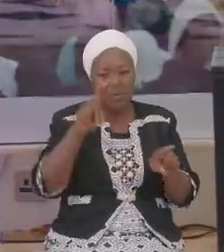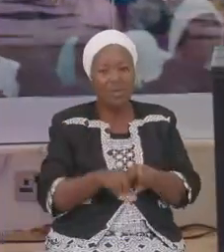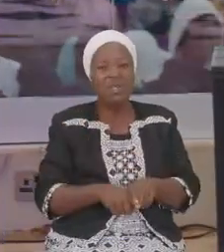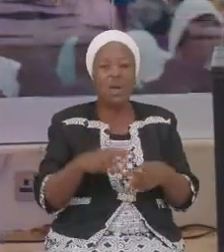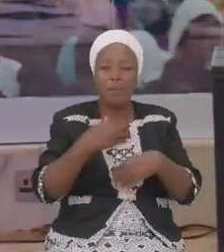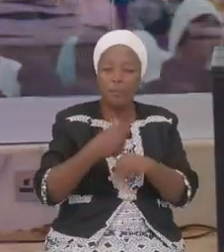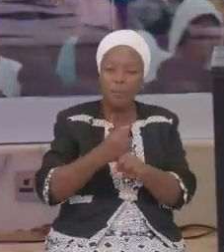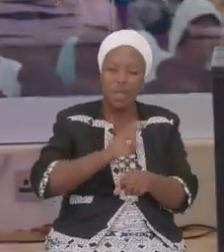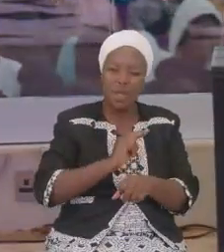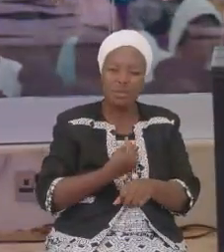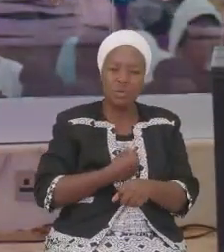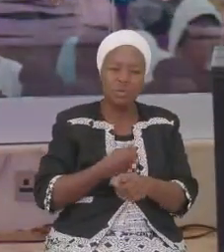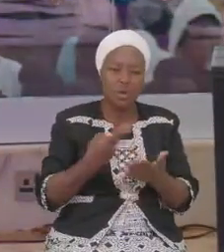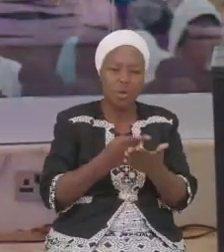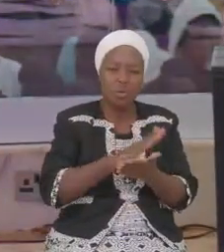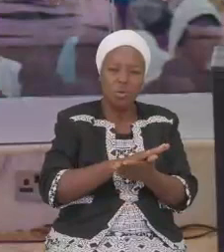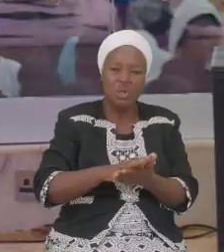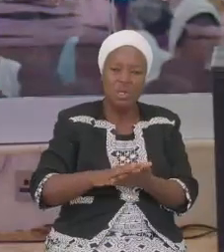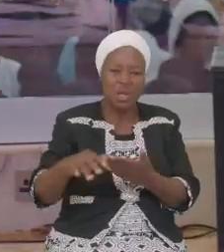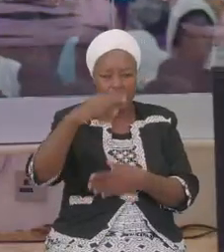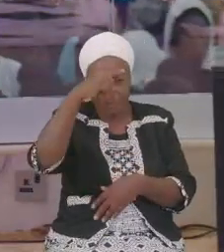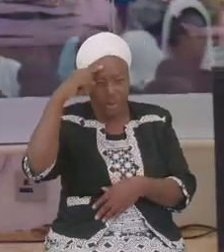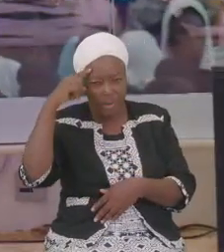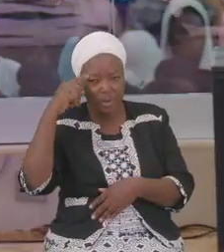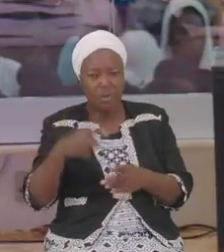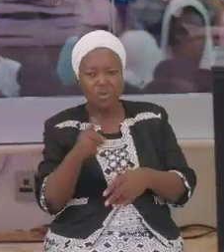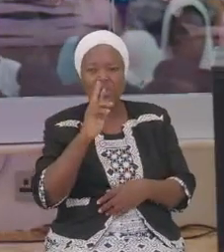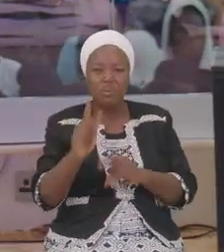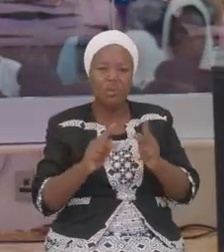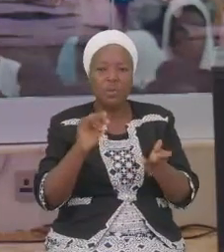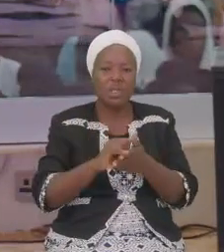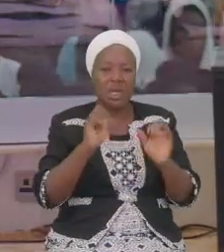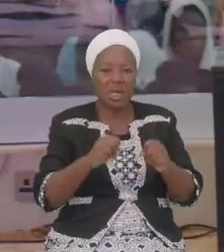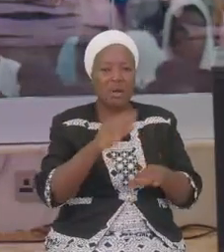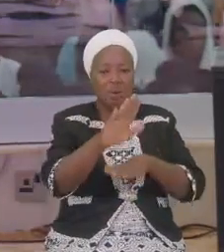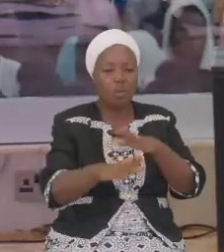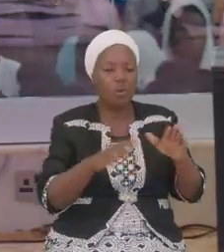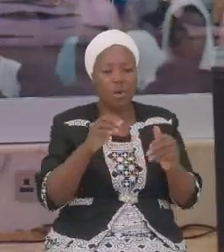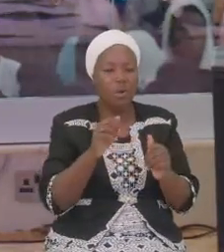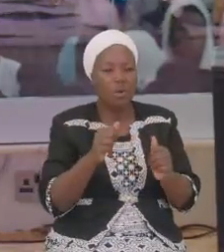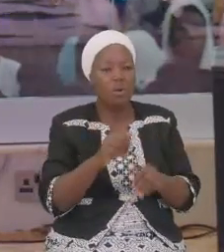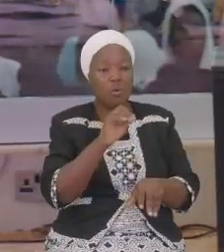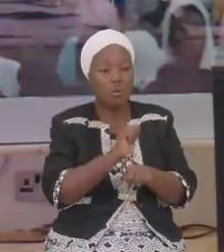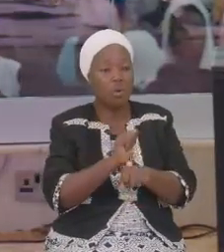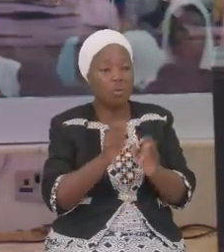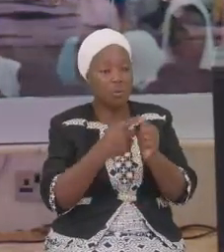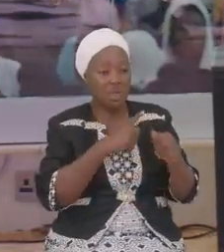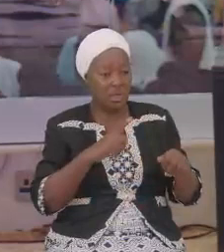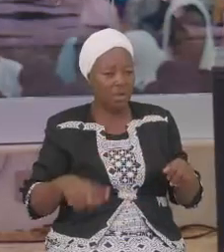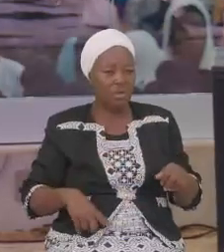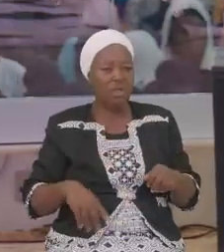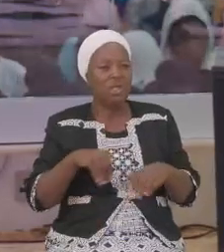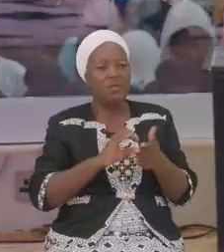us holy. Because those are the people that can walk with the Lord. In verse 73,